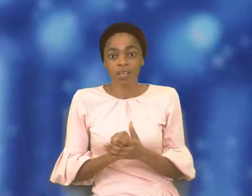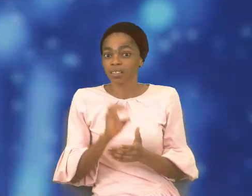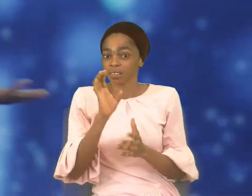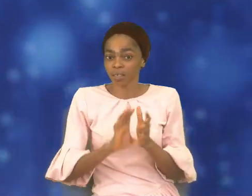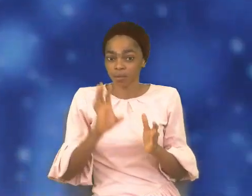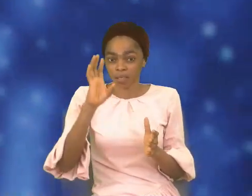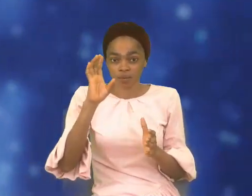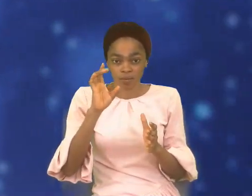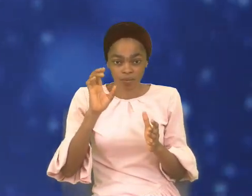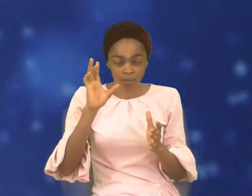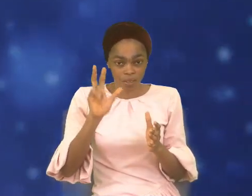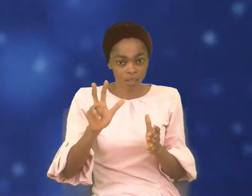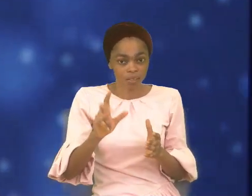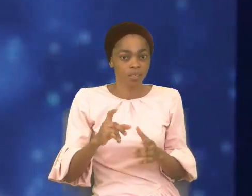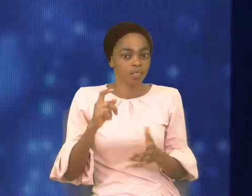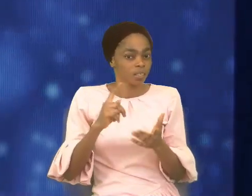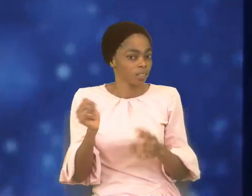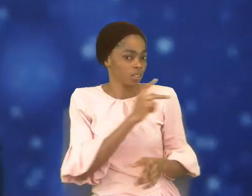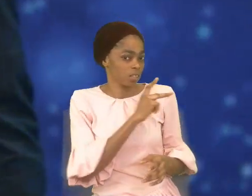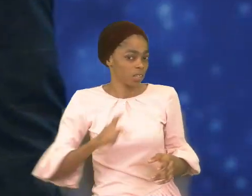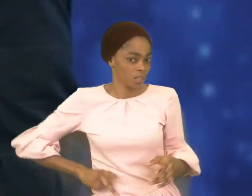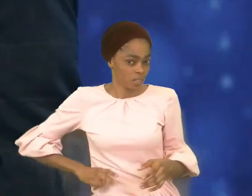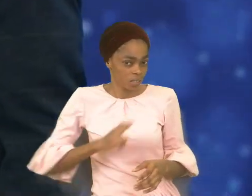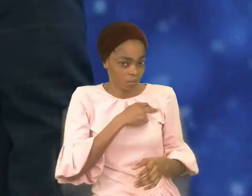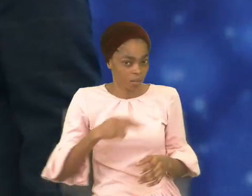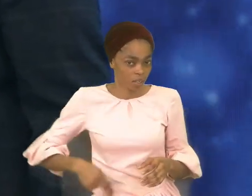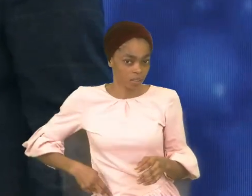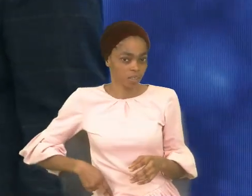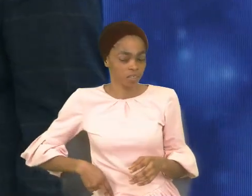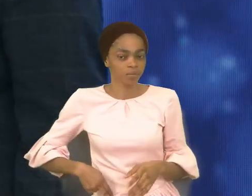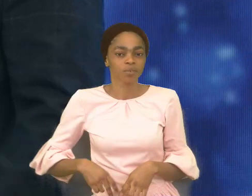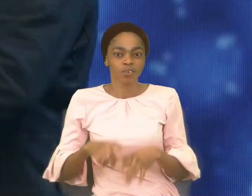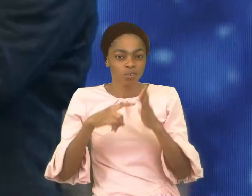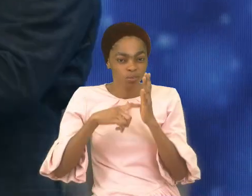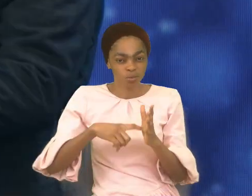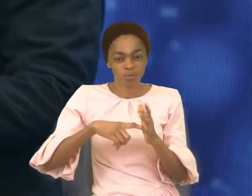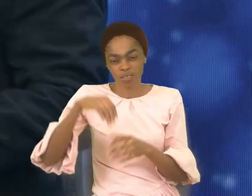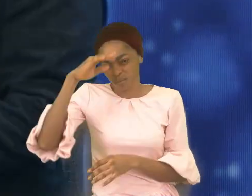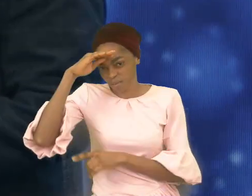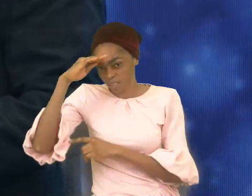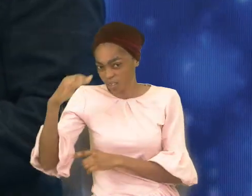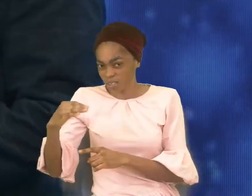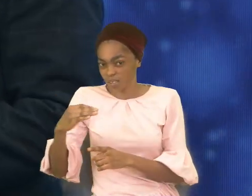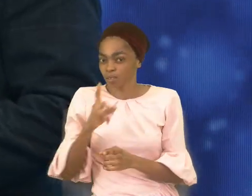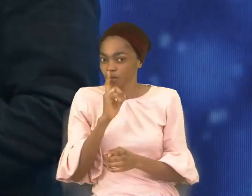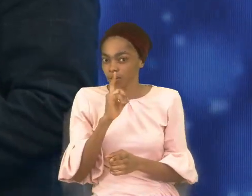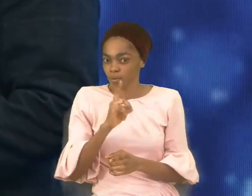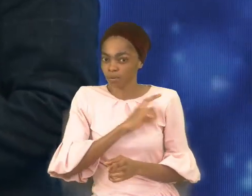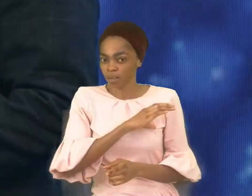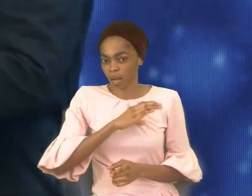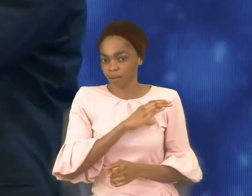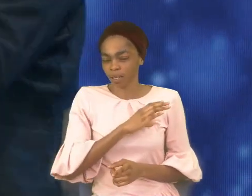showed his true nature. He had said in chapter 2, there is no God like